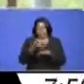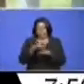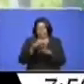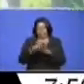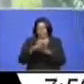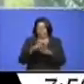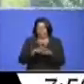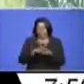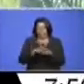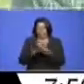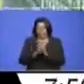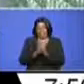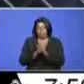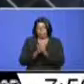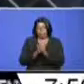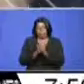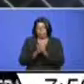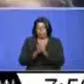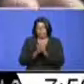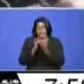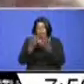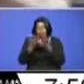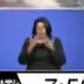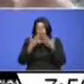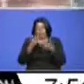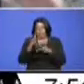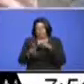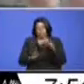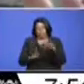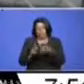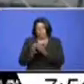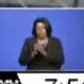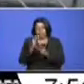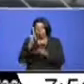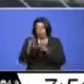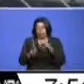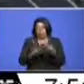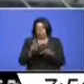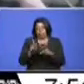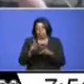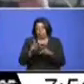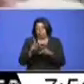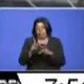peril. I'd like to thank the public. The public have been so generous.